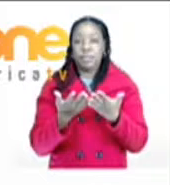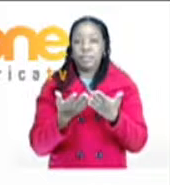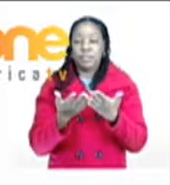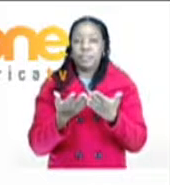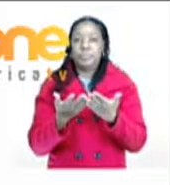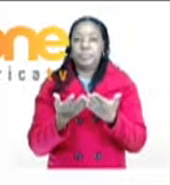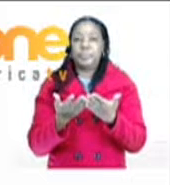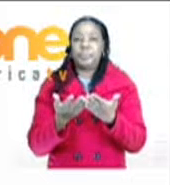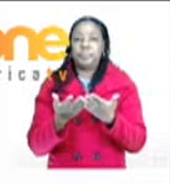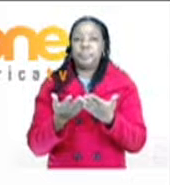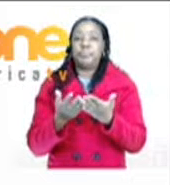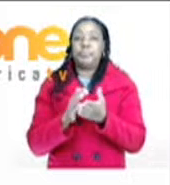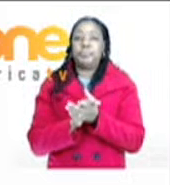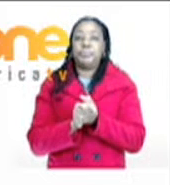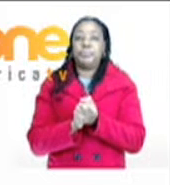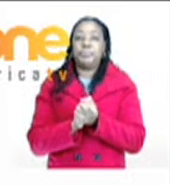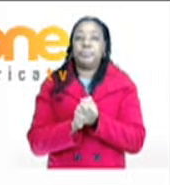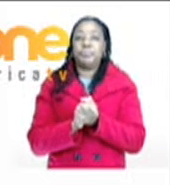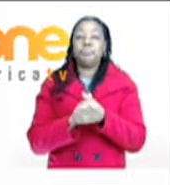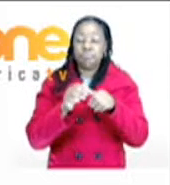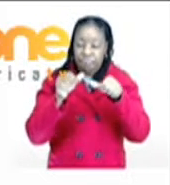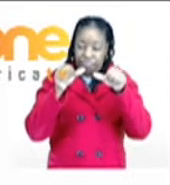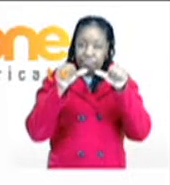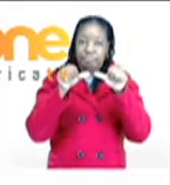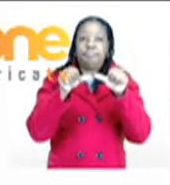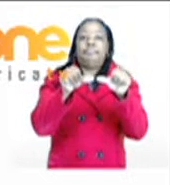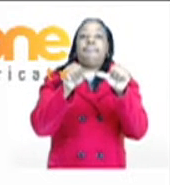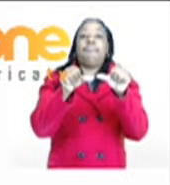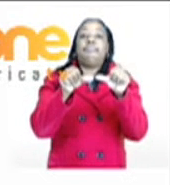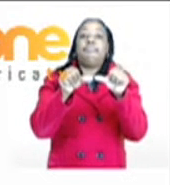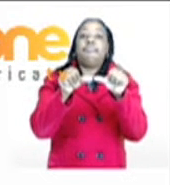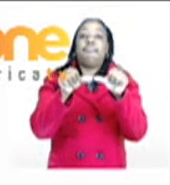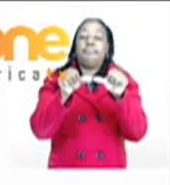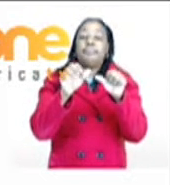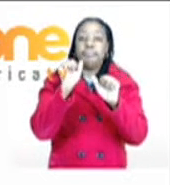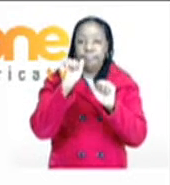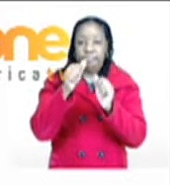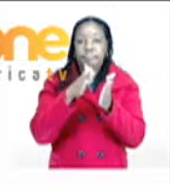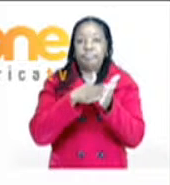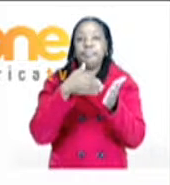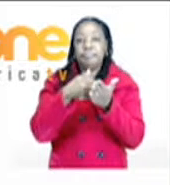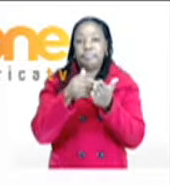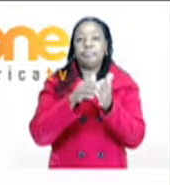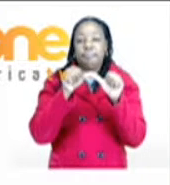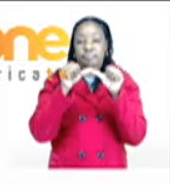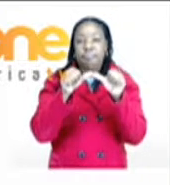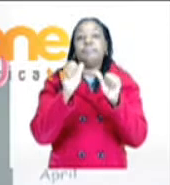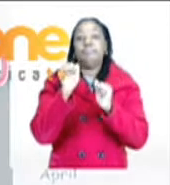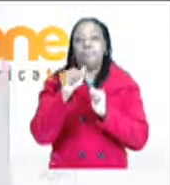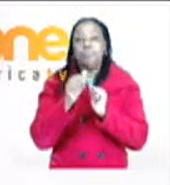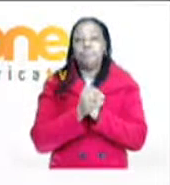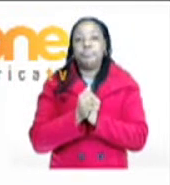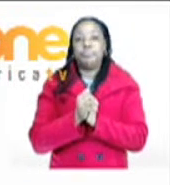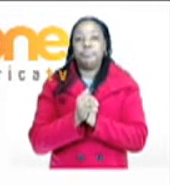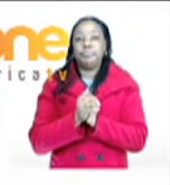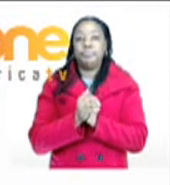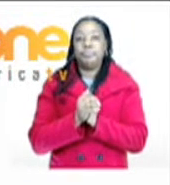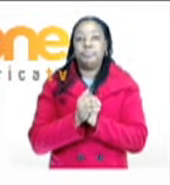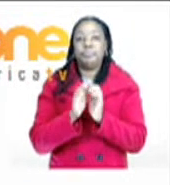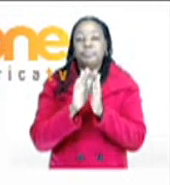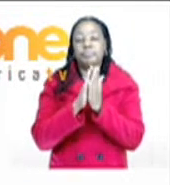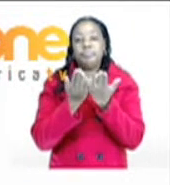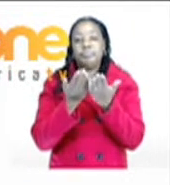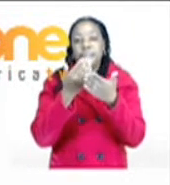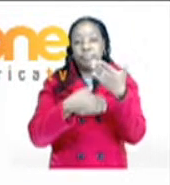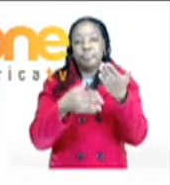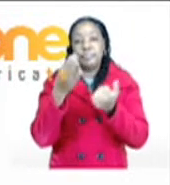fits. Now place it in and glue it in. Well done. Let's move over to page 9.